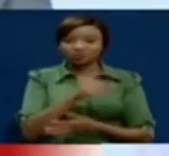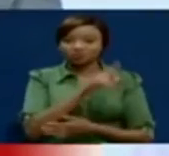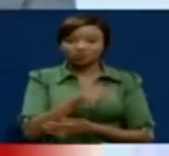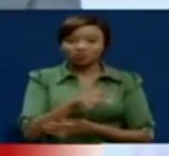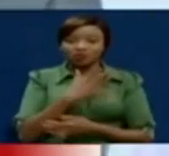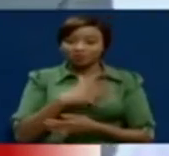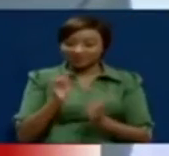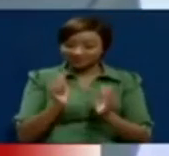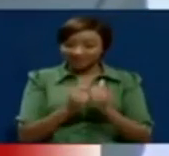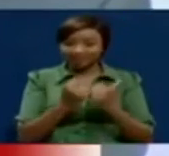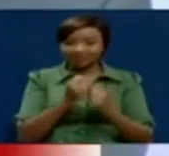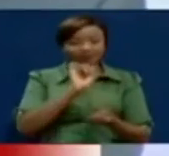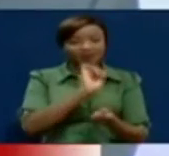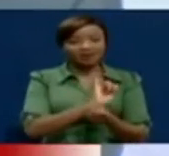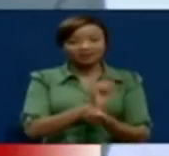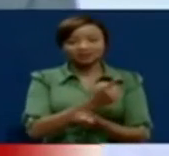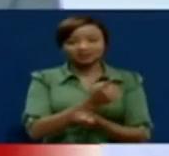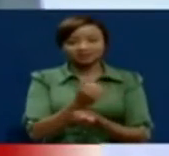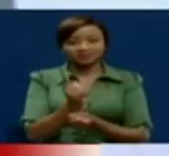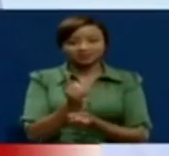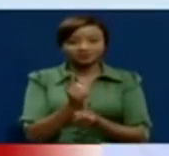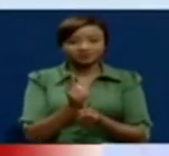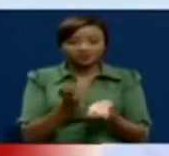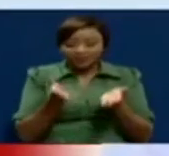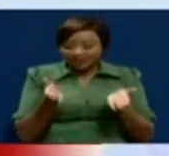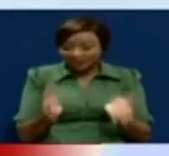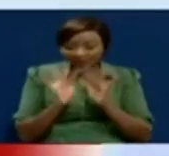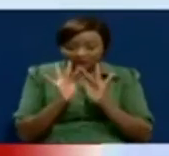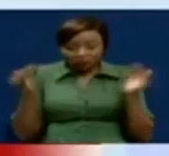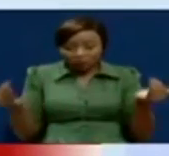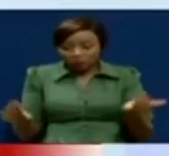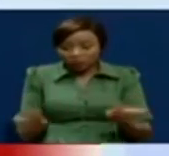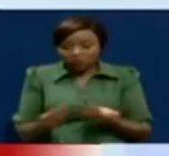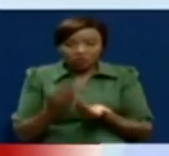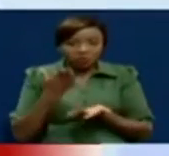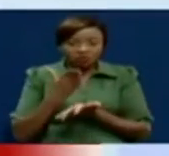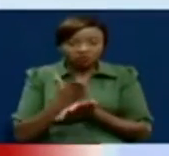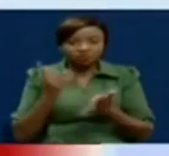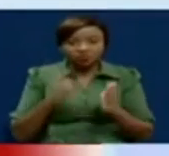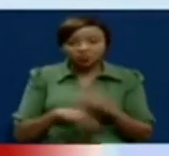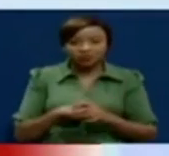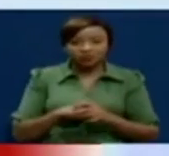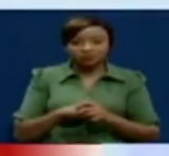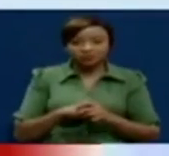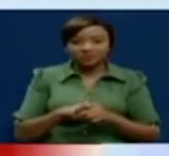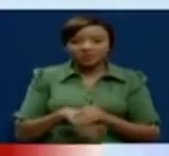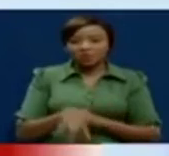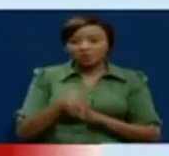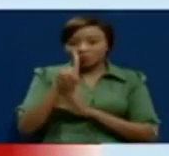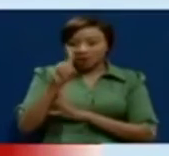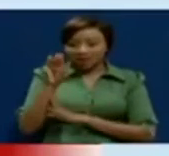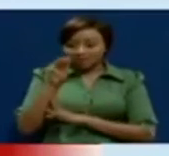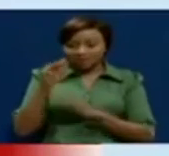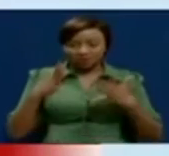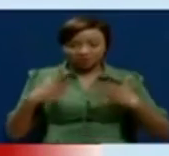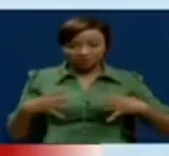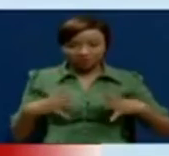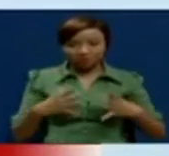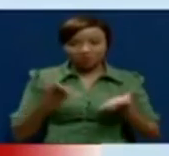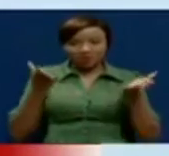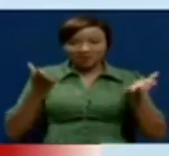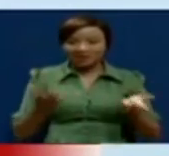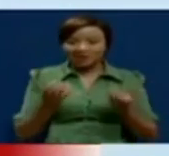The current global reality is that close to 1 million people have so